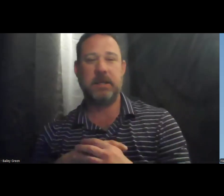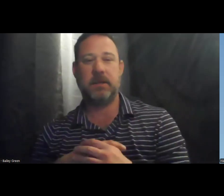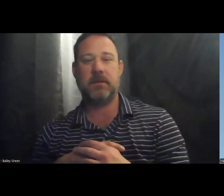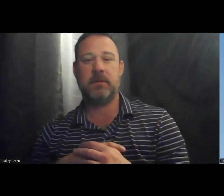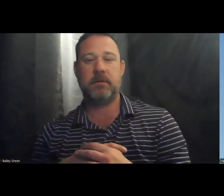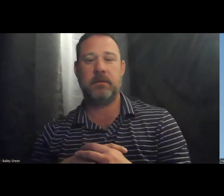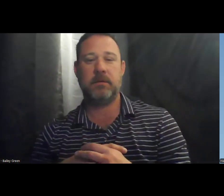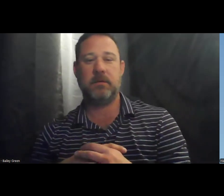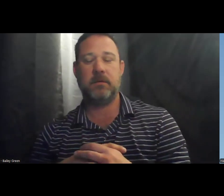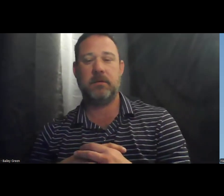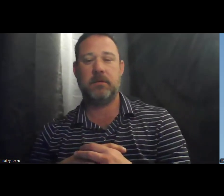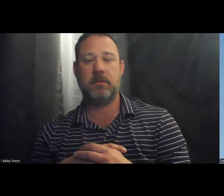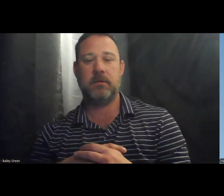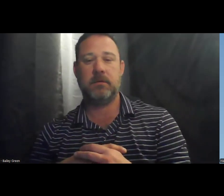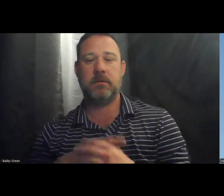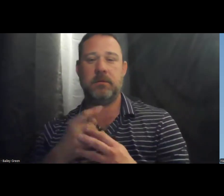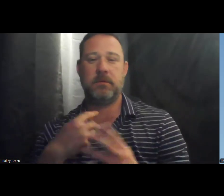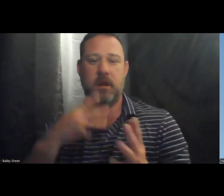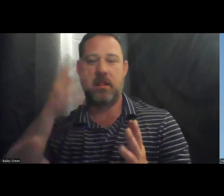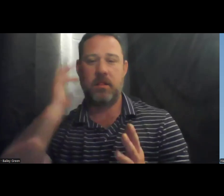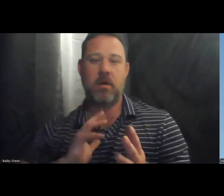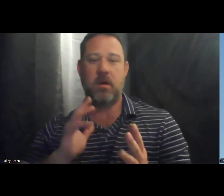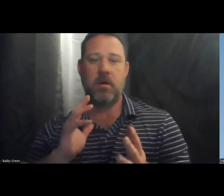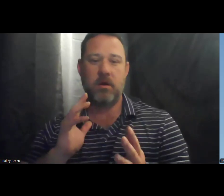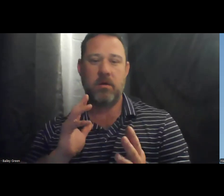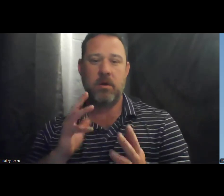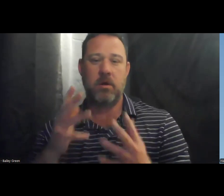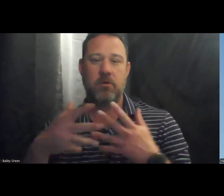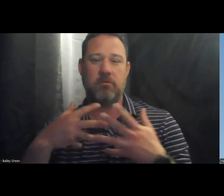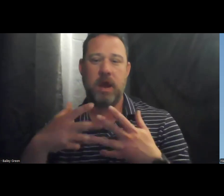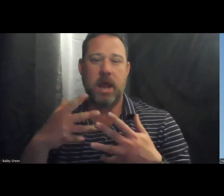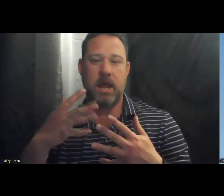an off-white shirt, and I have long gray crazy hair. So